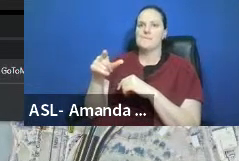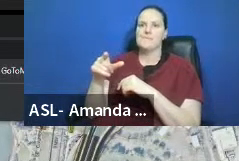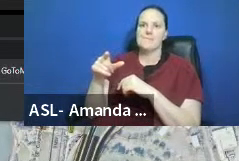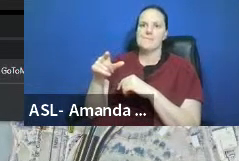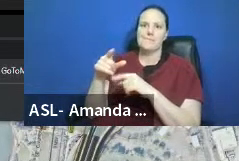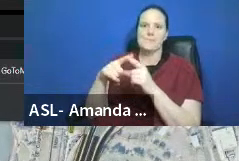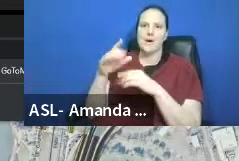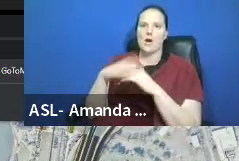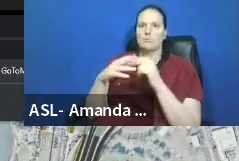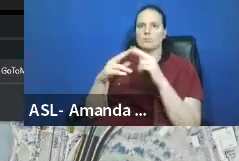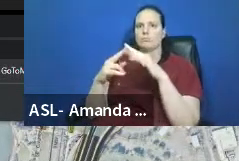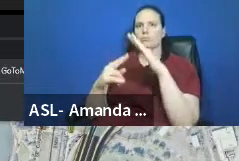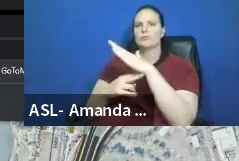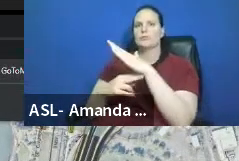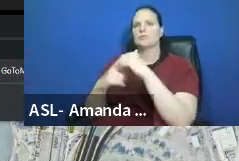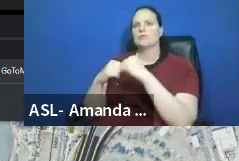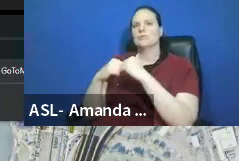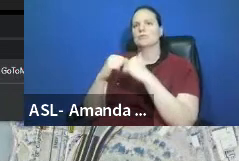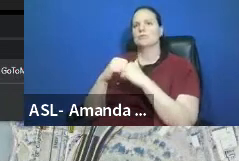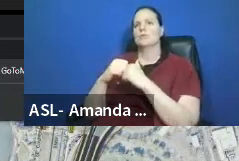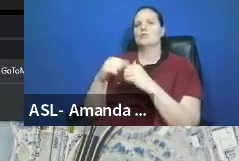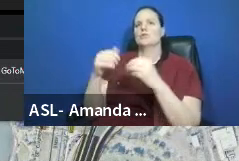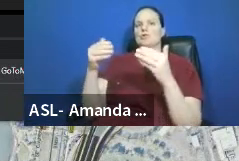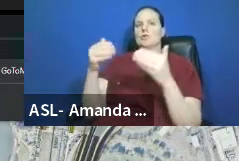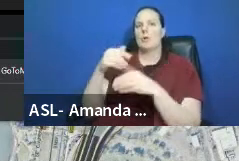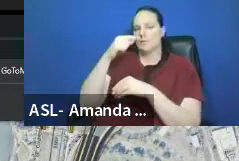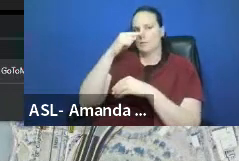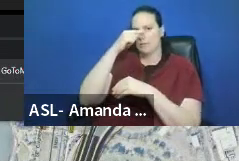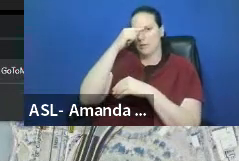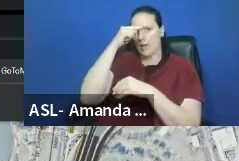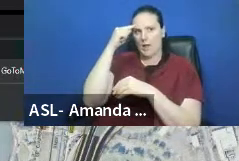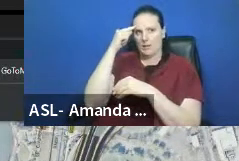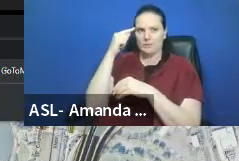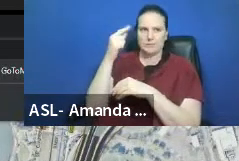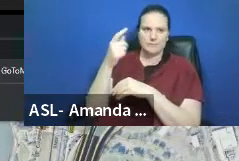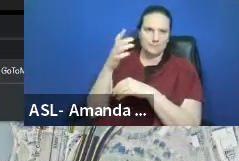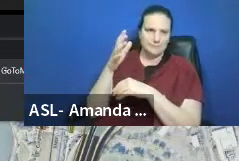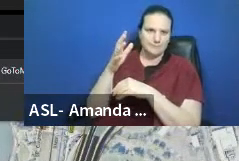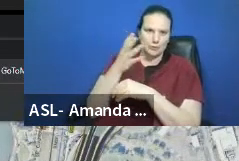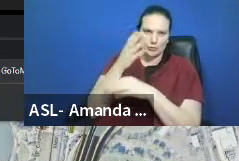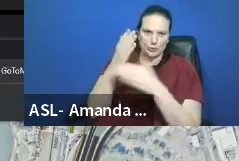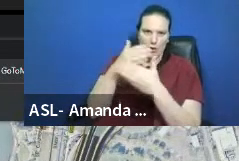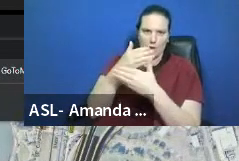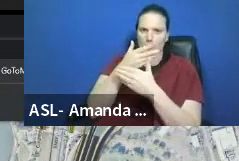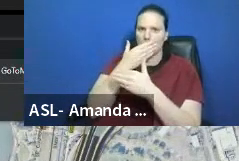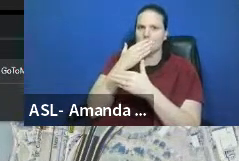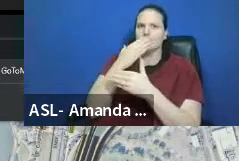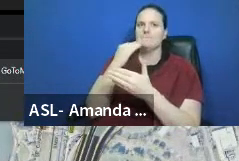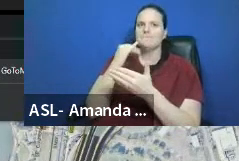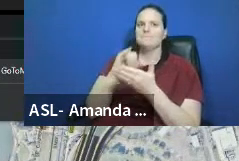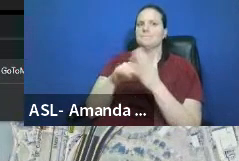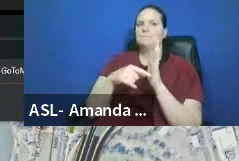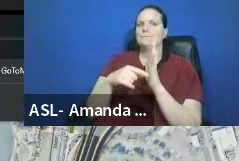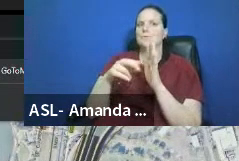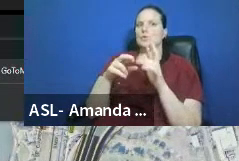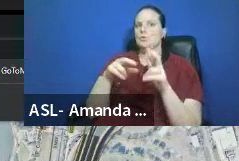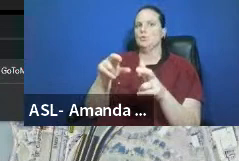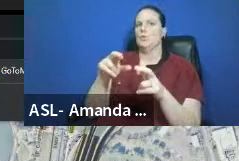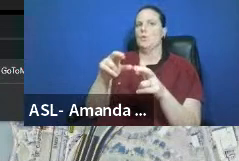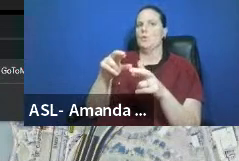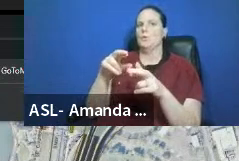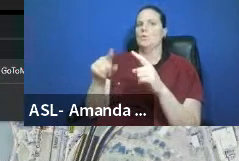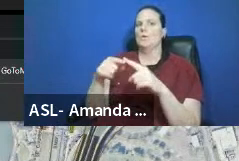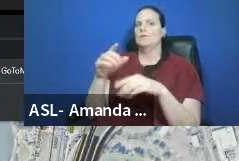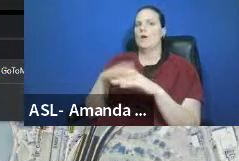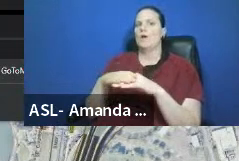structure. The dark black, almost dark colors represent the roadway when it's sitting on